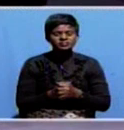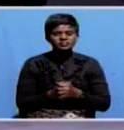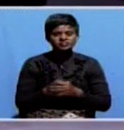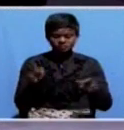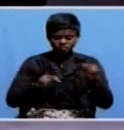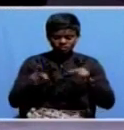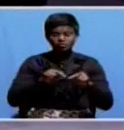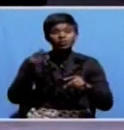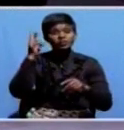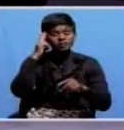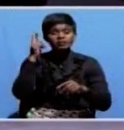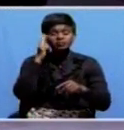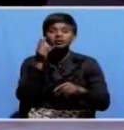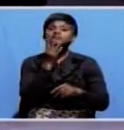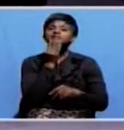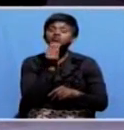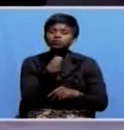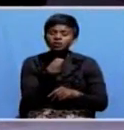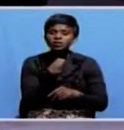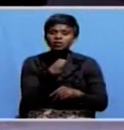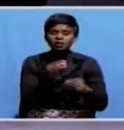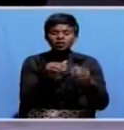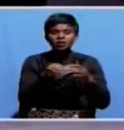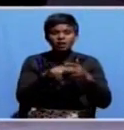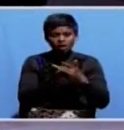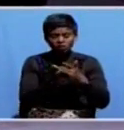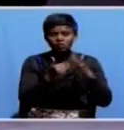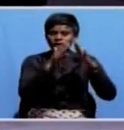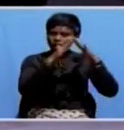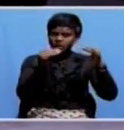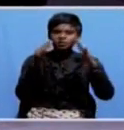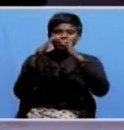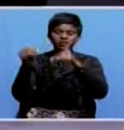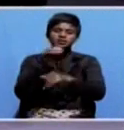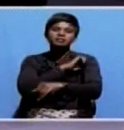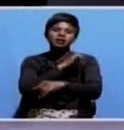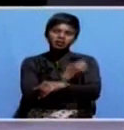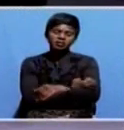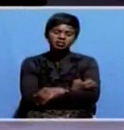should remember him for housing empowerment,